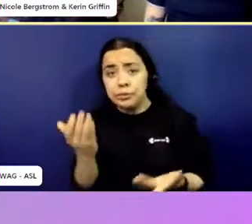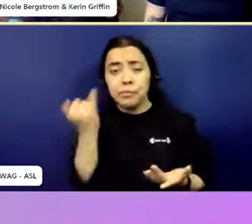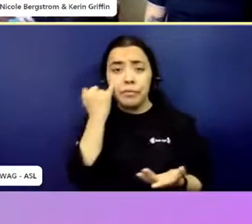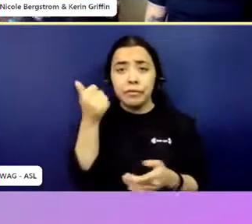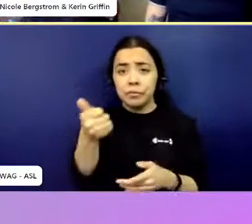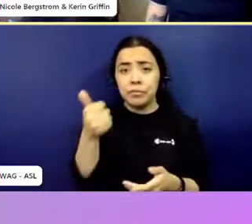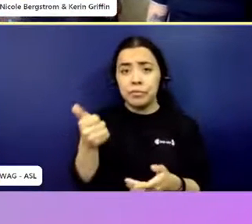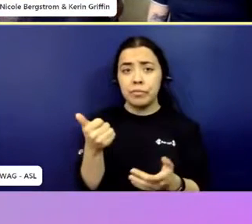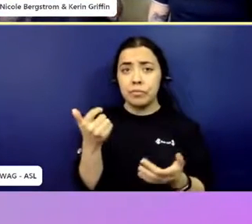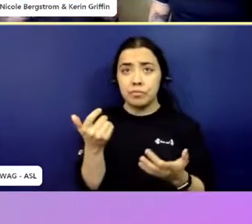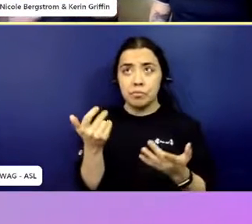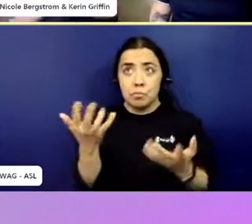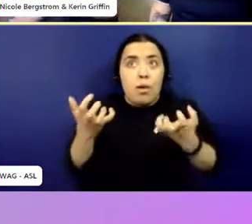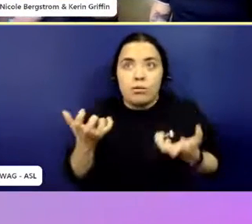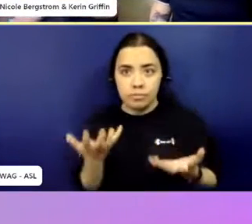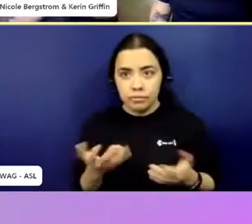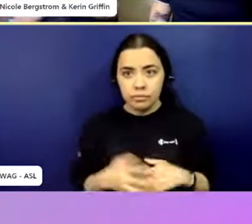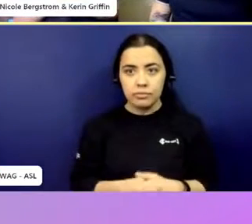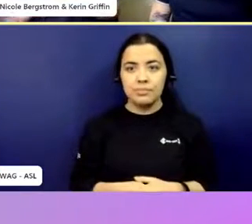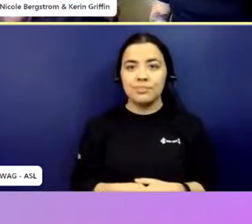you so desire,